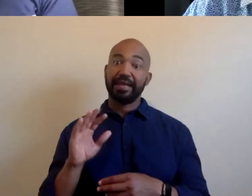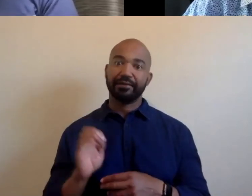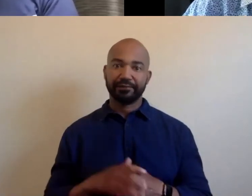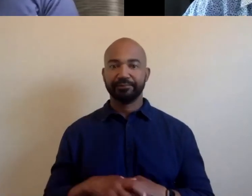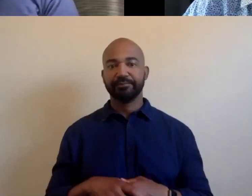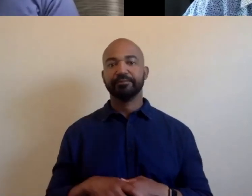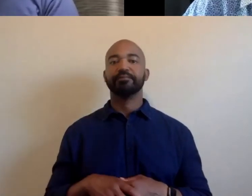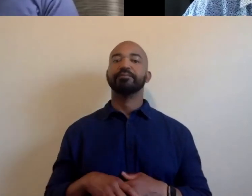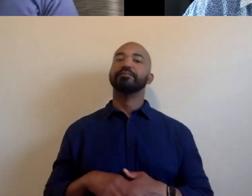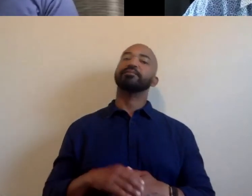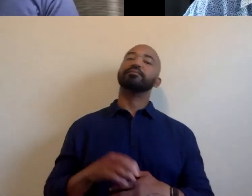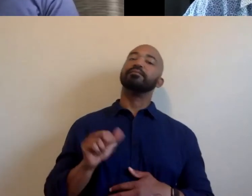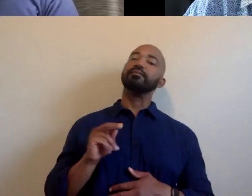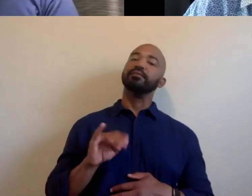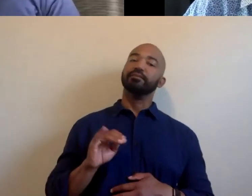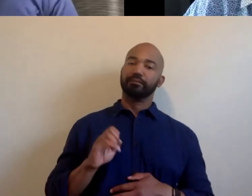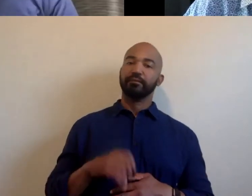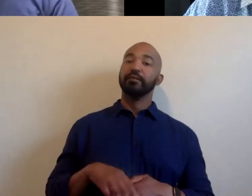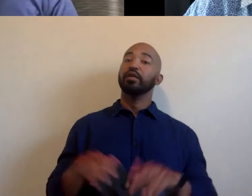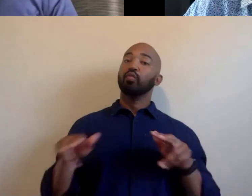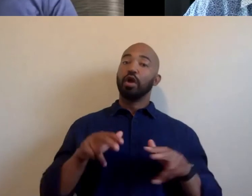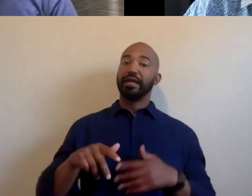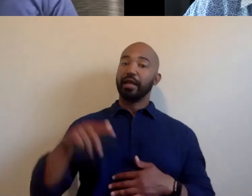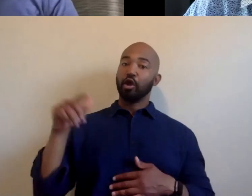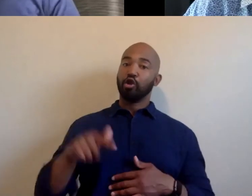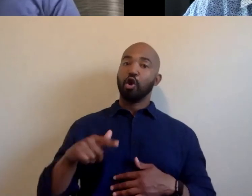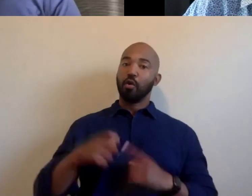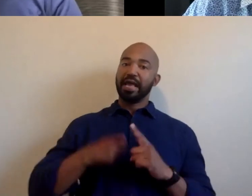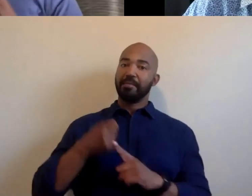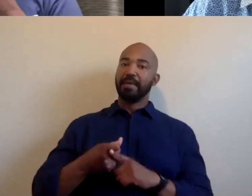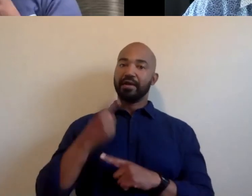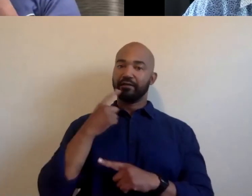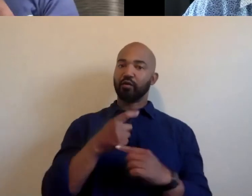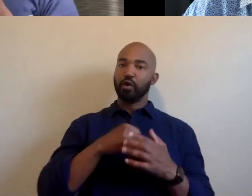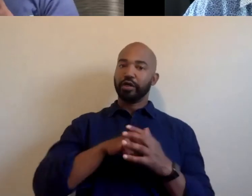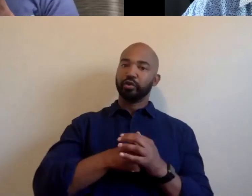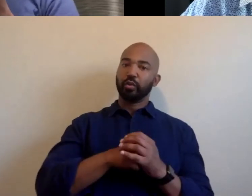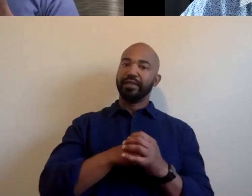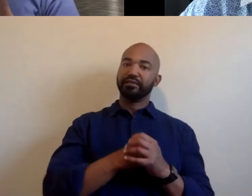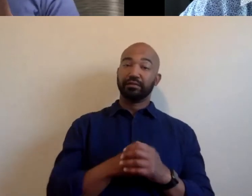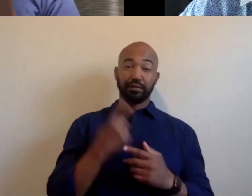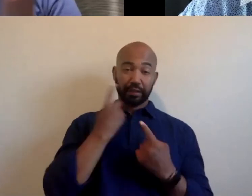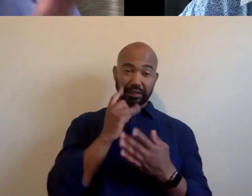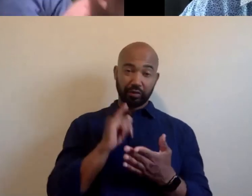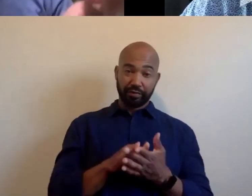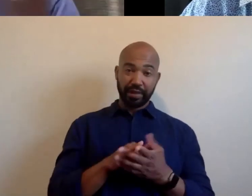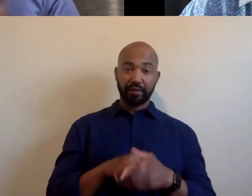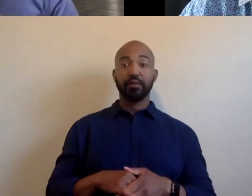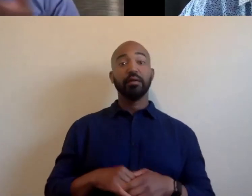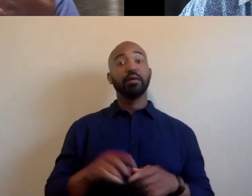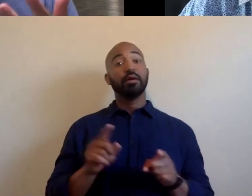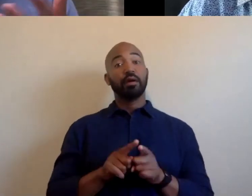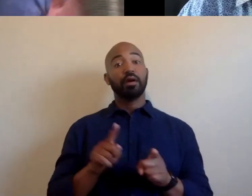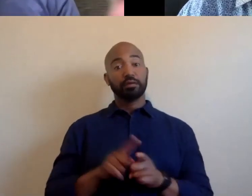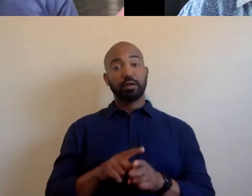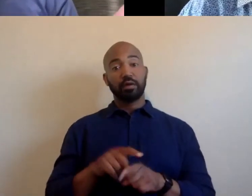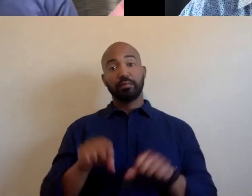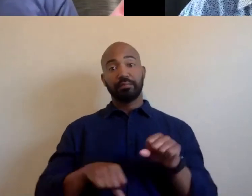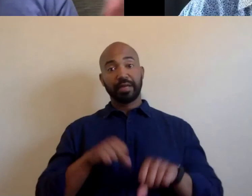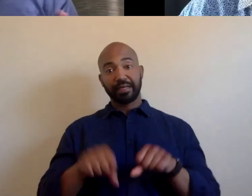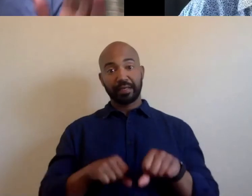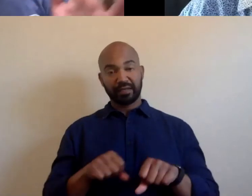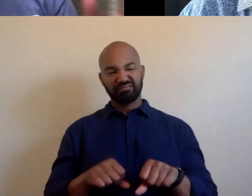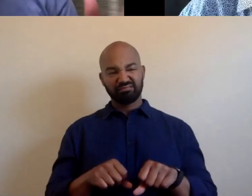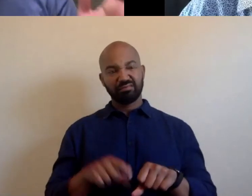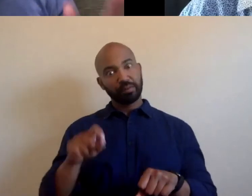walking is low impact on the joint. So that's something to consider. And then also, biking, you have to have a bike. That's why I like